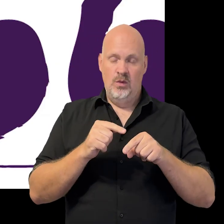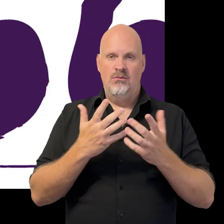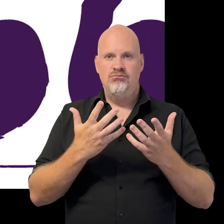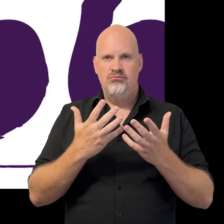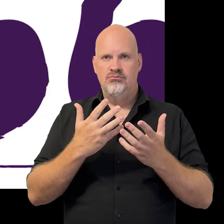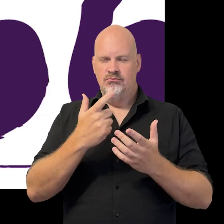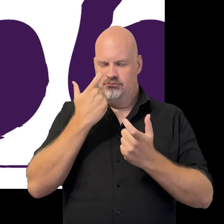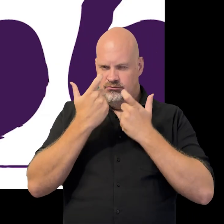it.